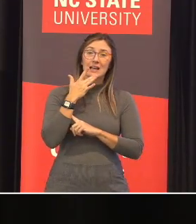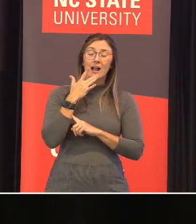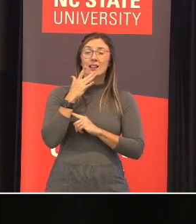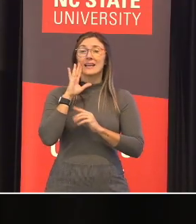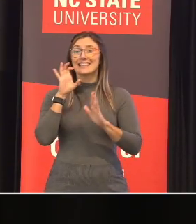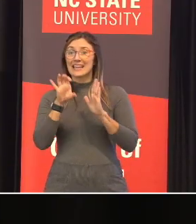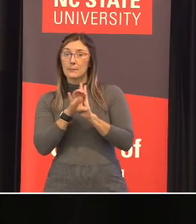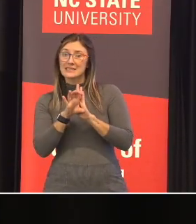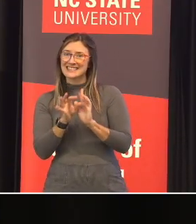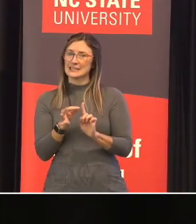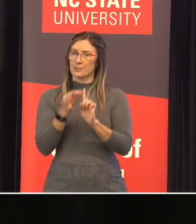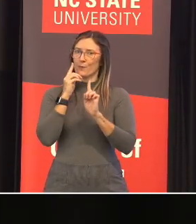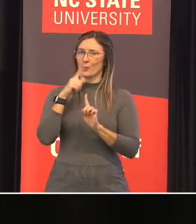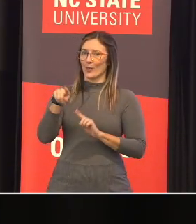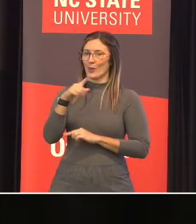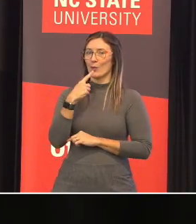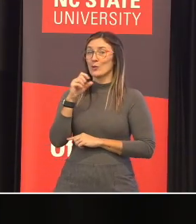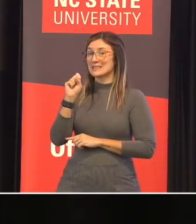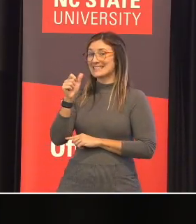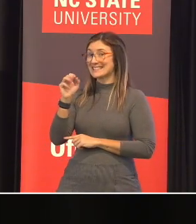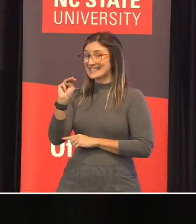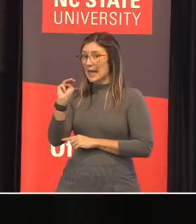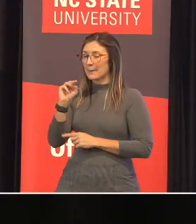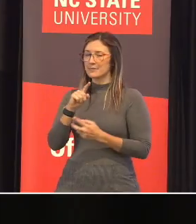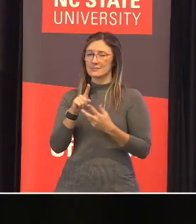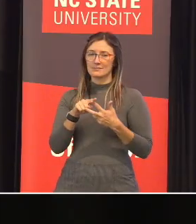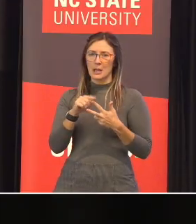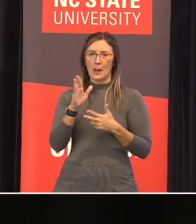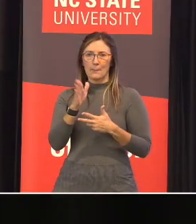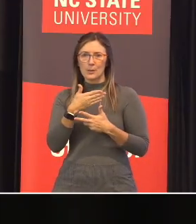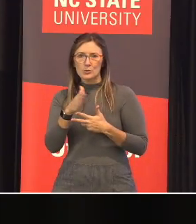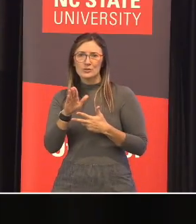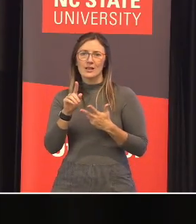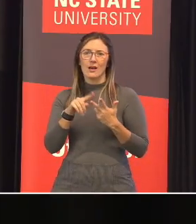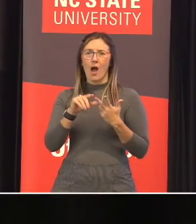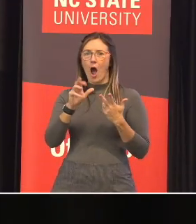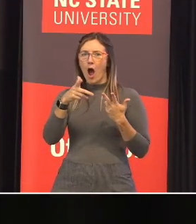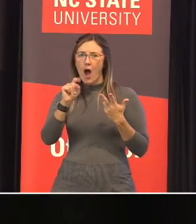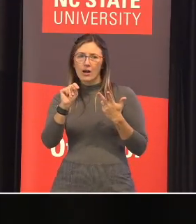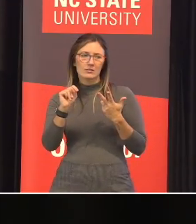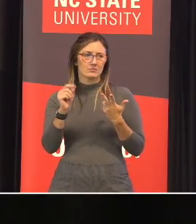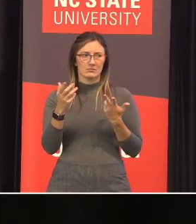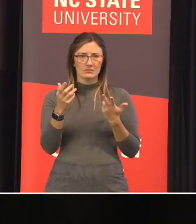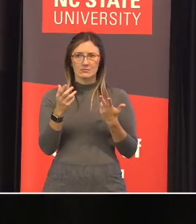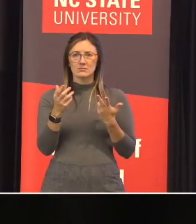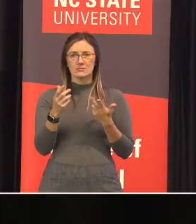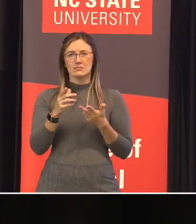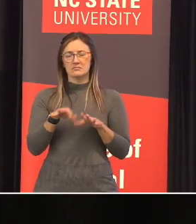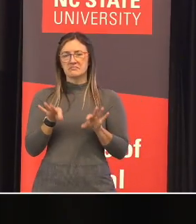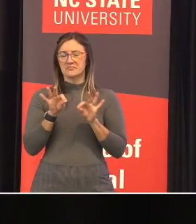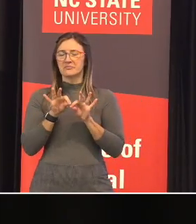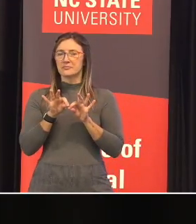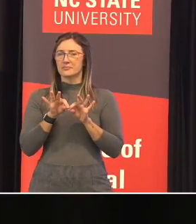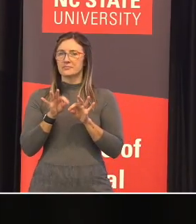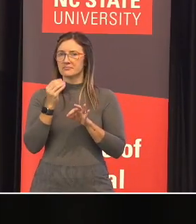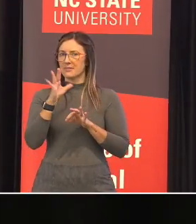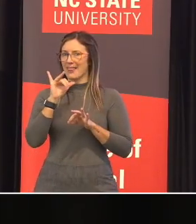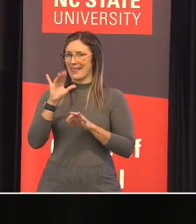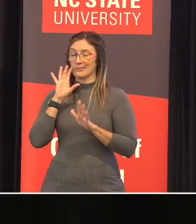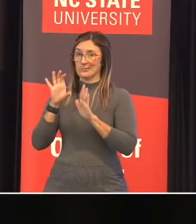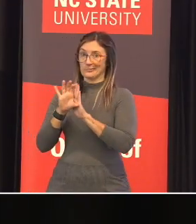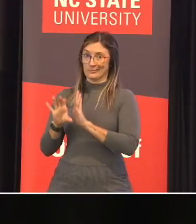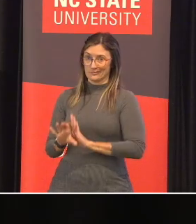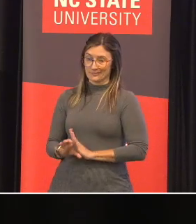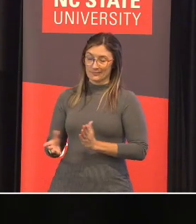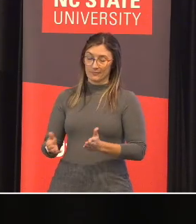or my music faculty, my art faculty, any of those individuals in the room. Web and document